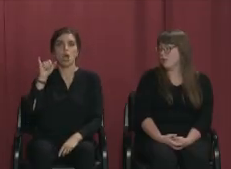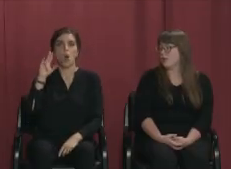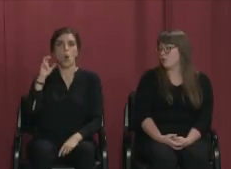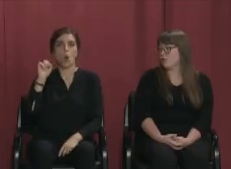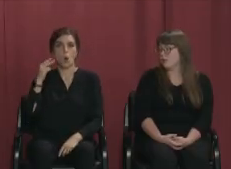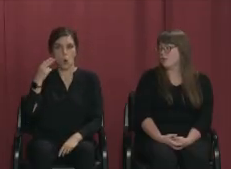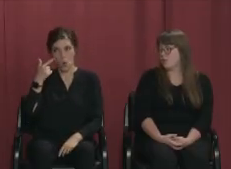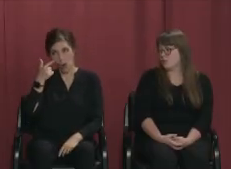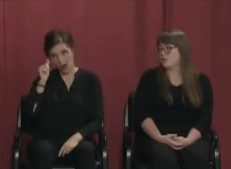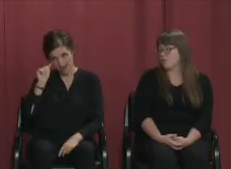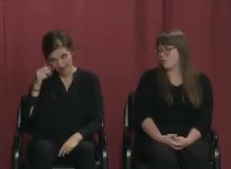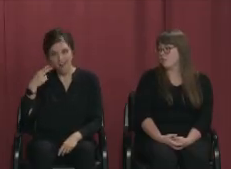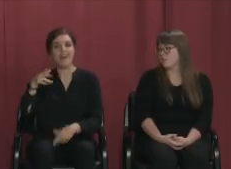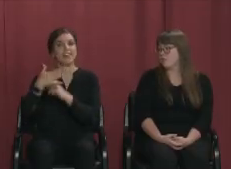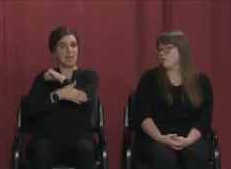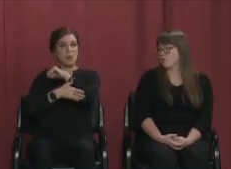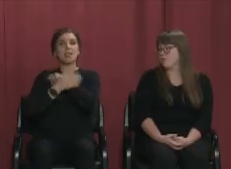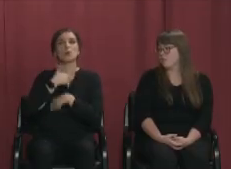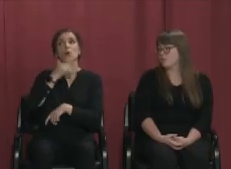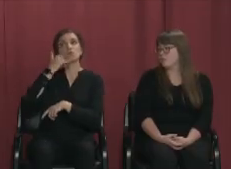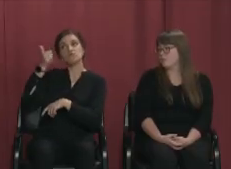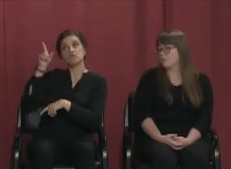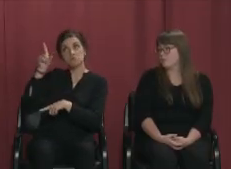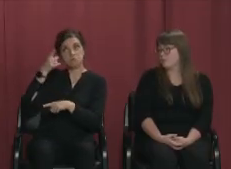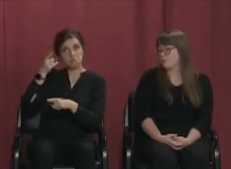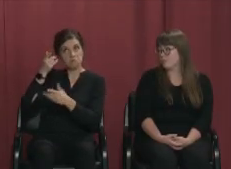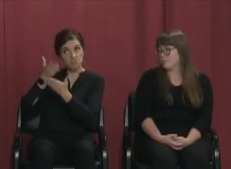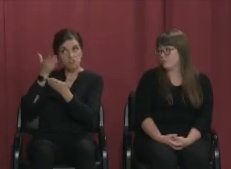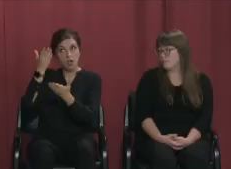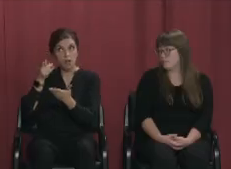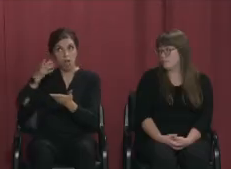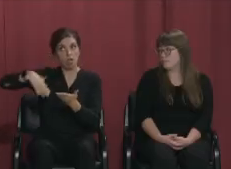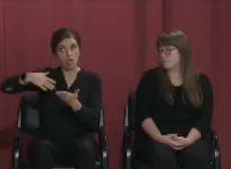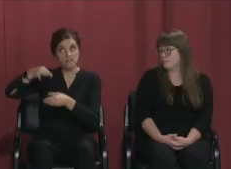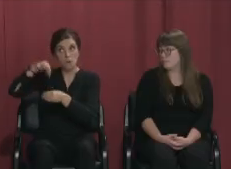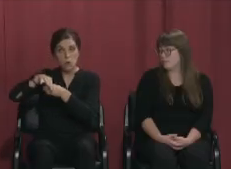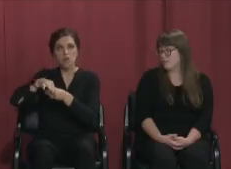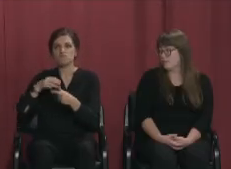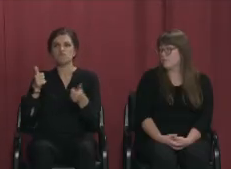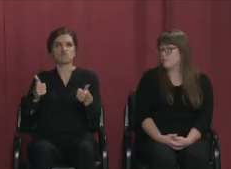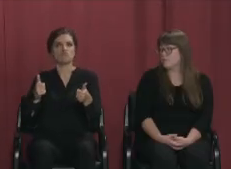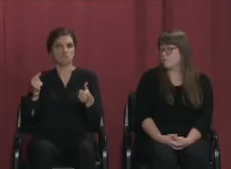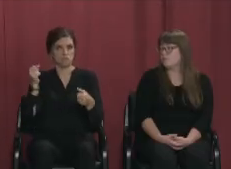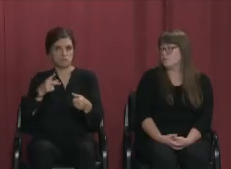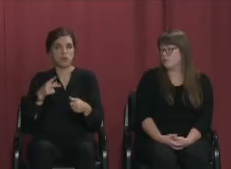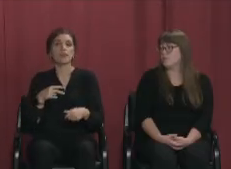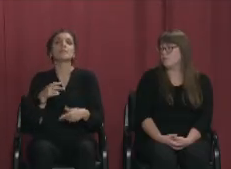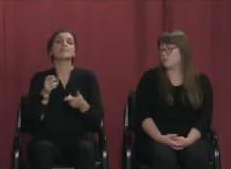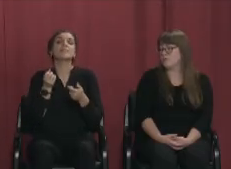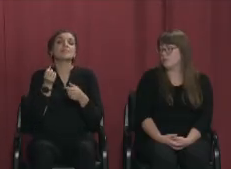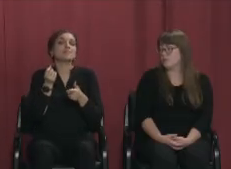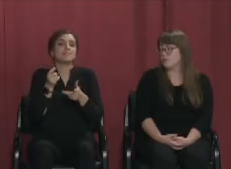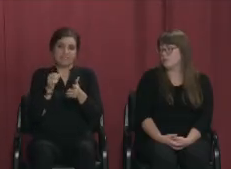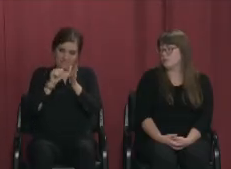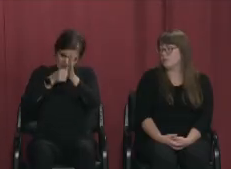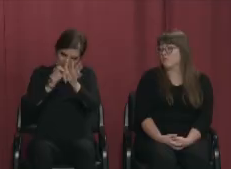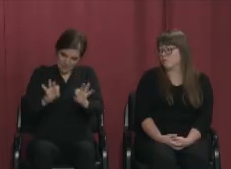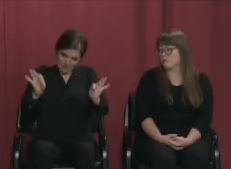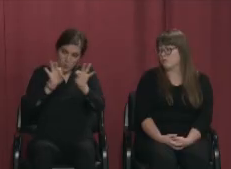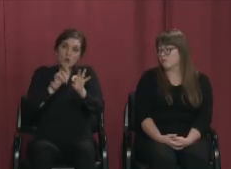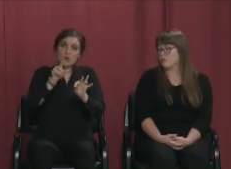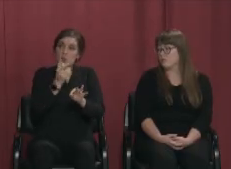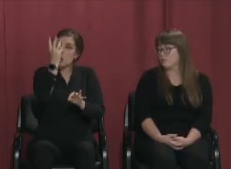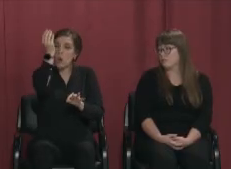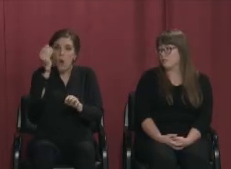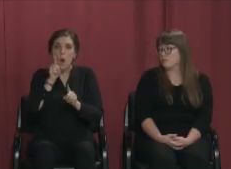somewhere in the state of Ohio, and it has to be Ohio, and you've recently moved, make sure you go out and vote. It still will count. Oh, that's good, and I'm